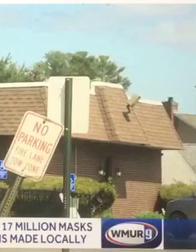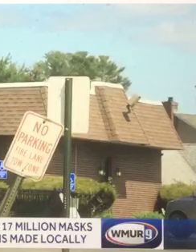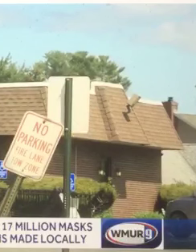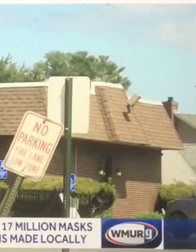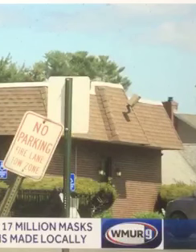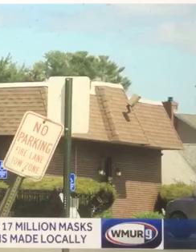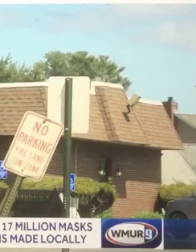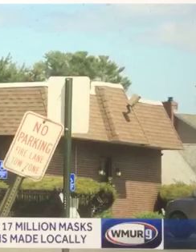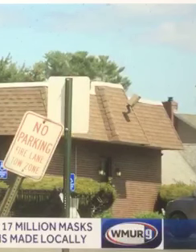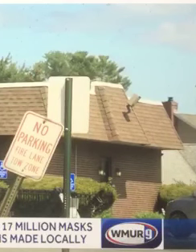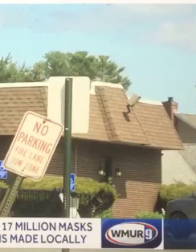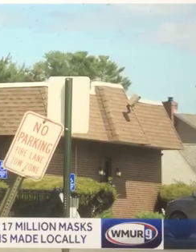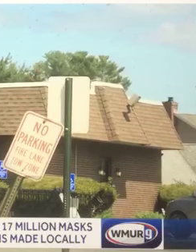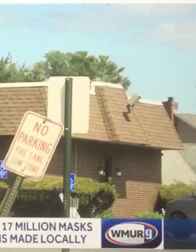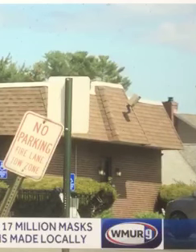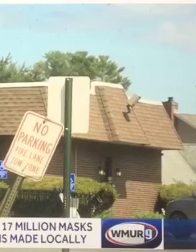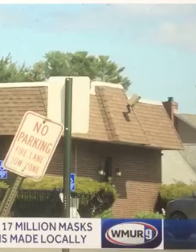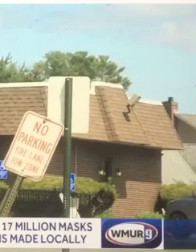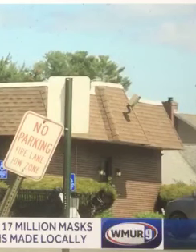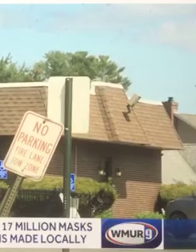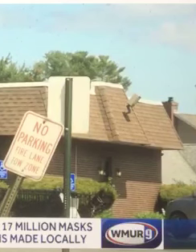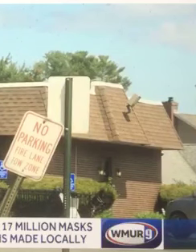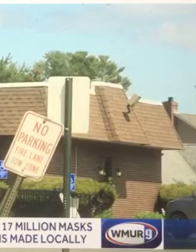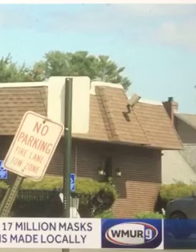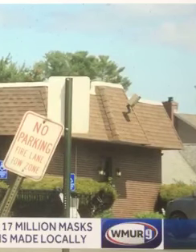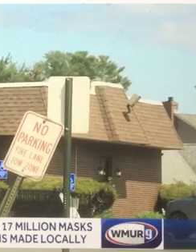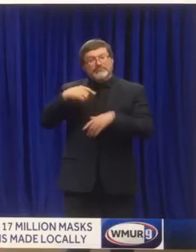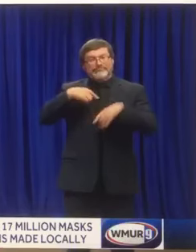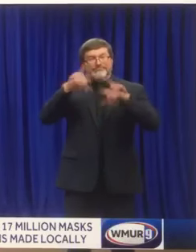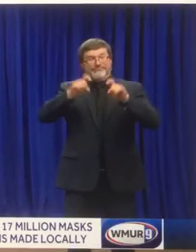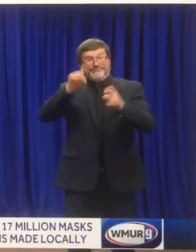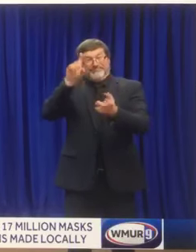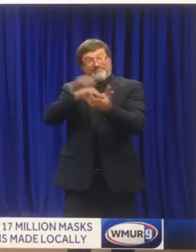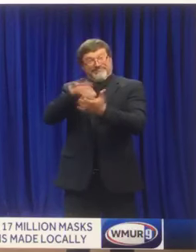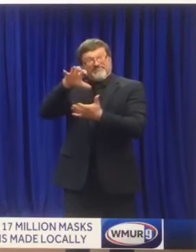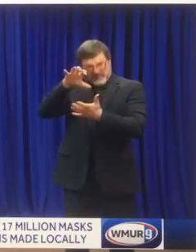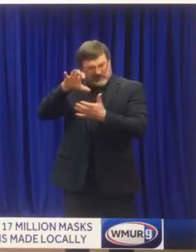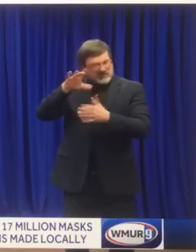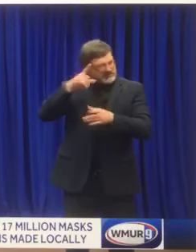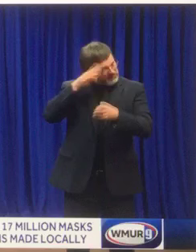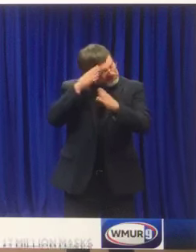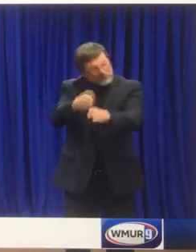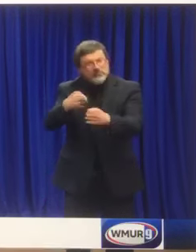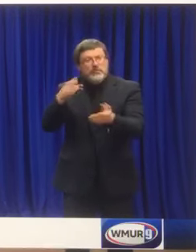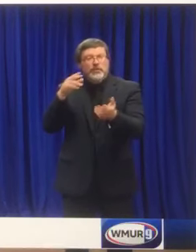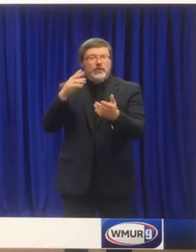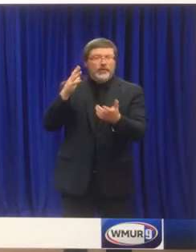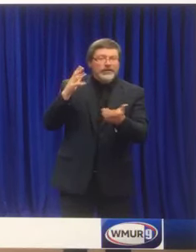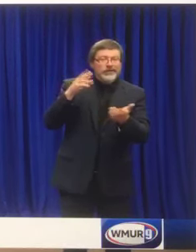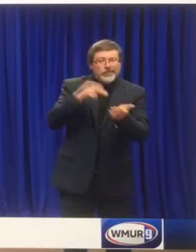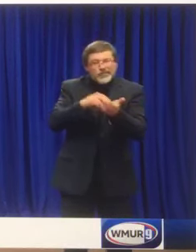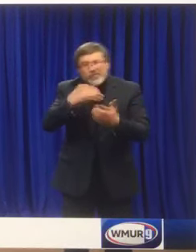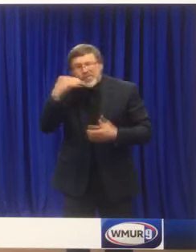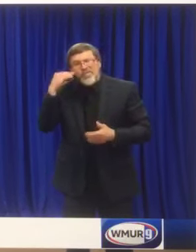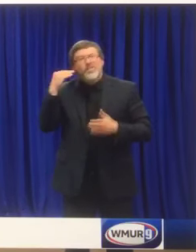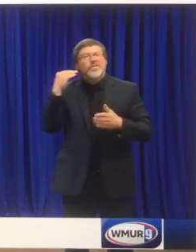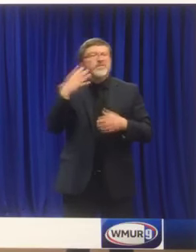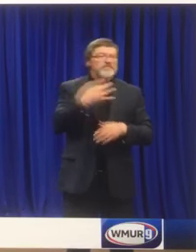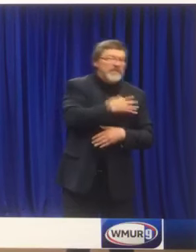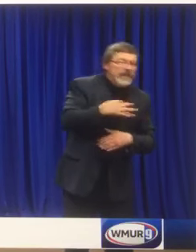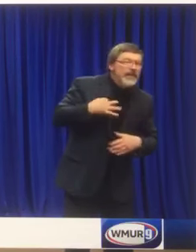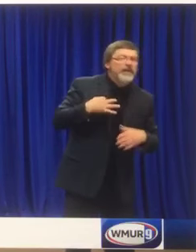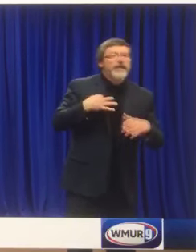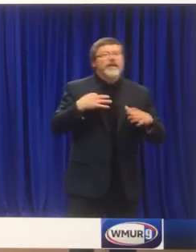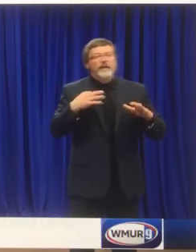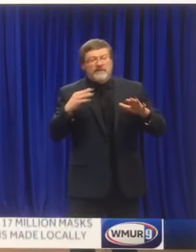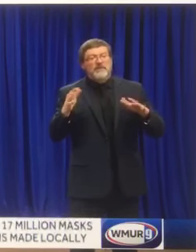reach comprehensive long-term care facility testing continue. Between 30 and 40% of all long-term care nursing home residents have